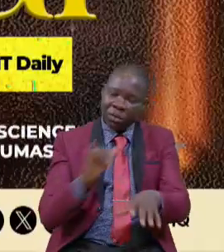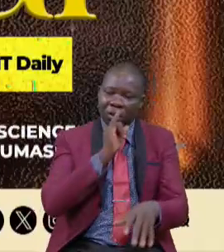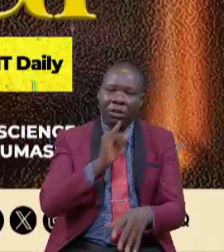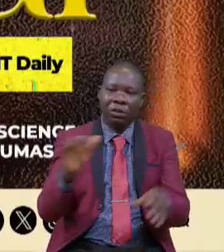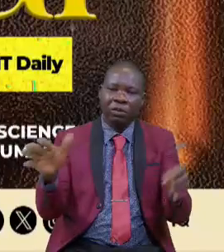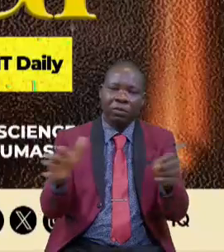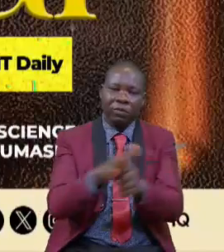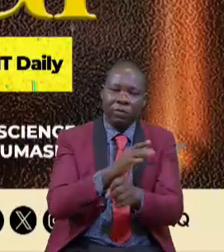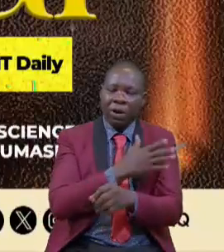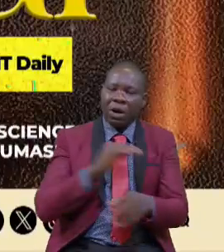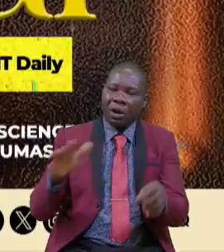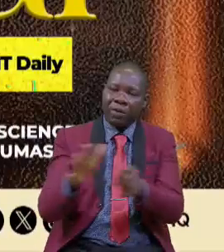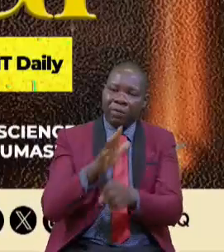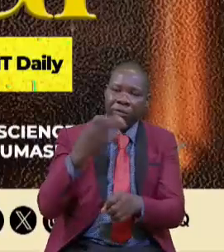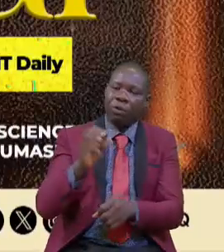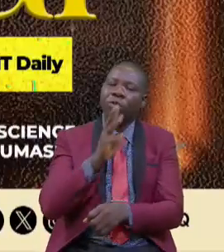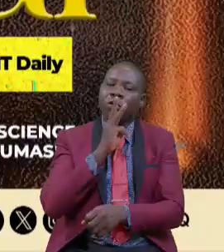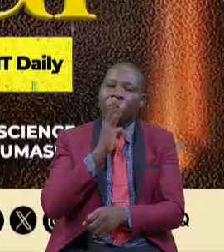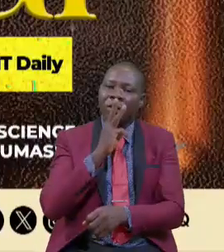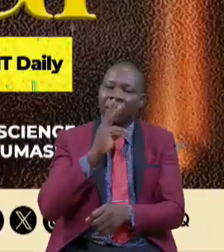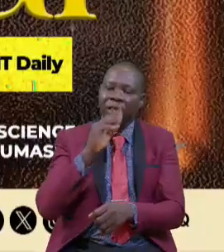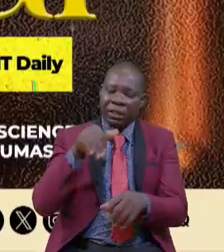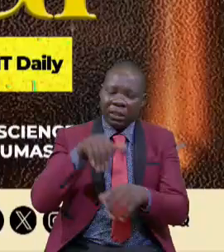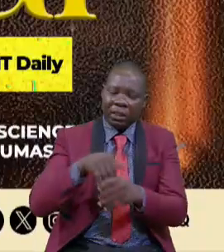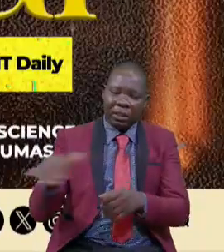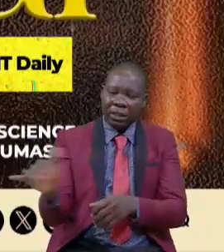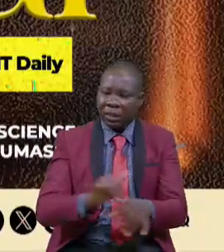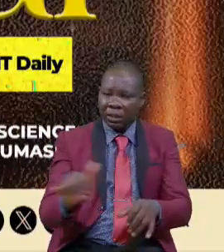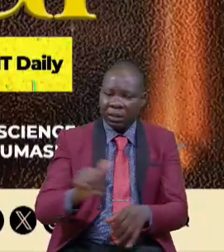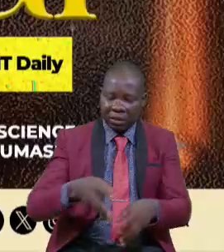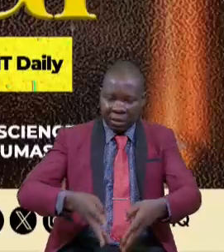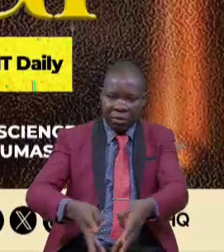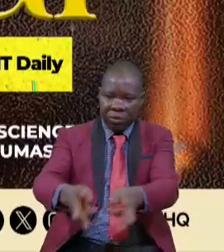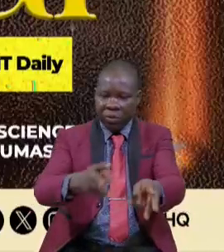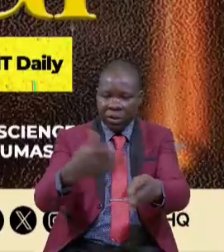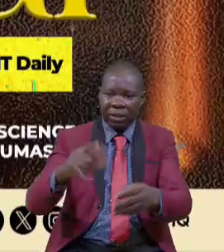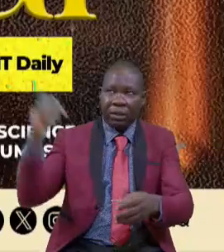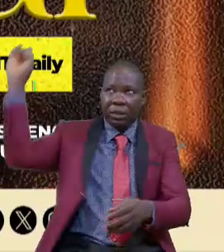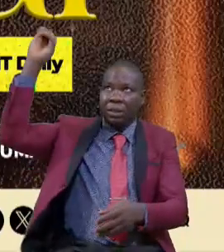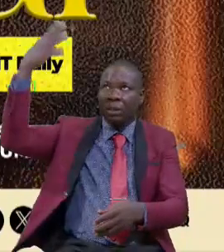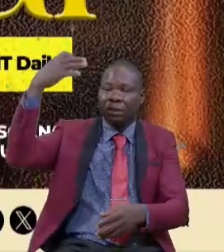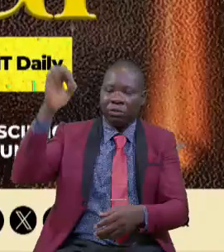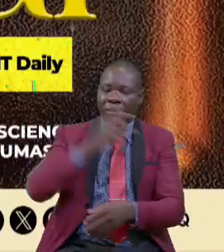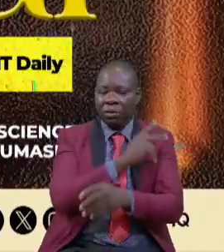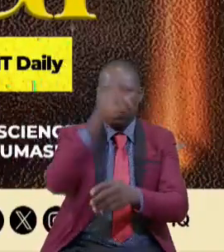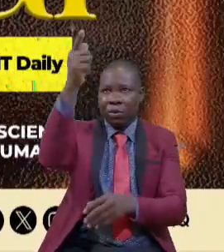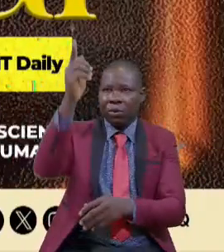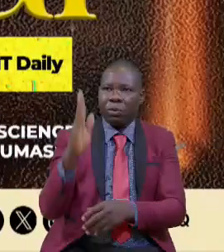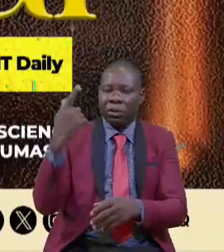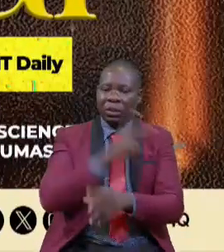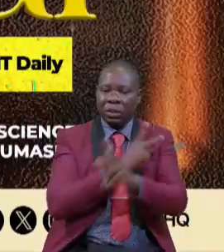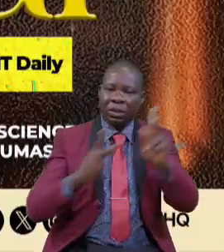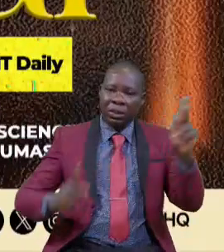of water, in the same way, the grace of God, the kingdom of God is full.